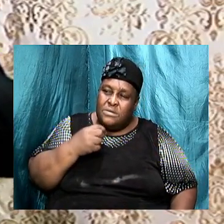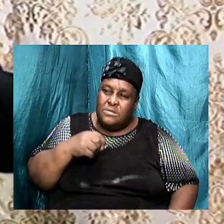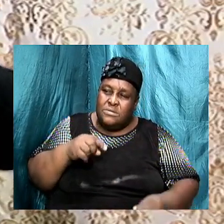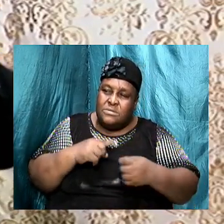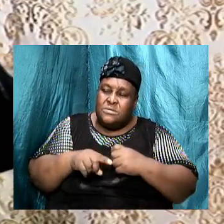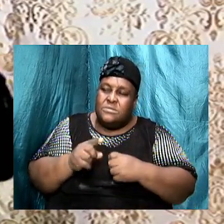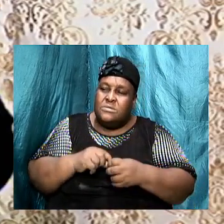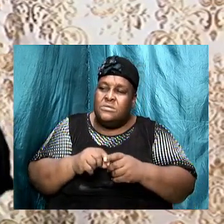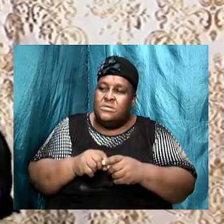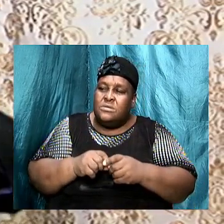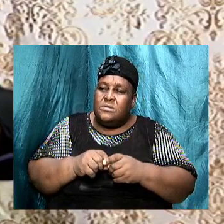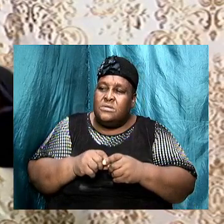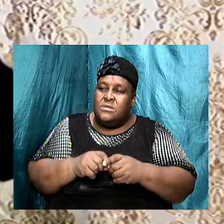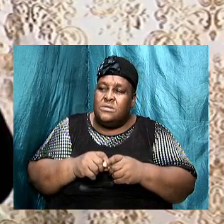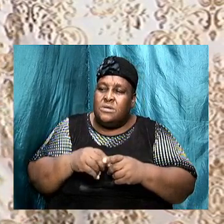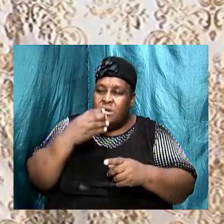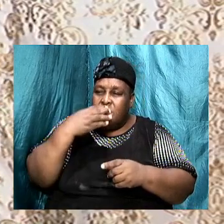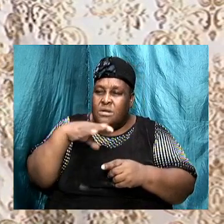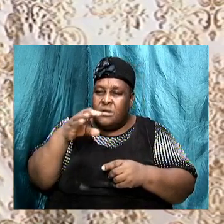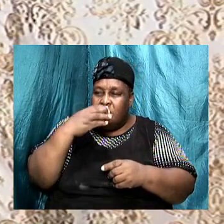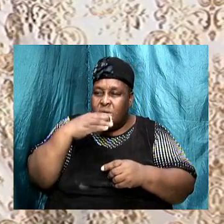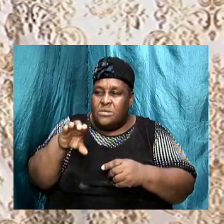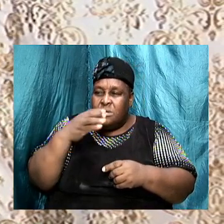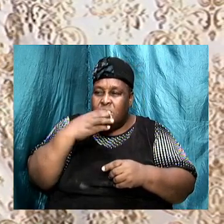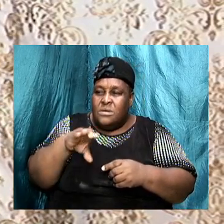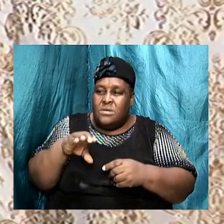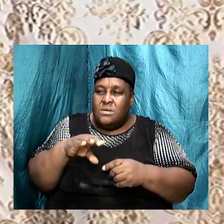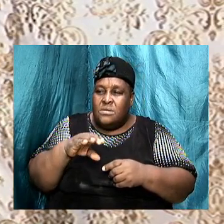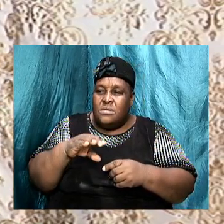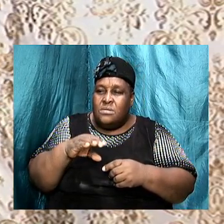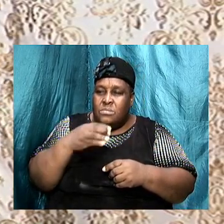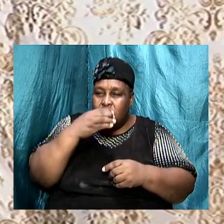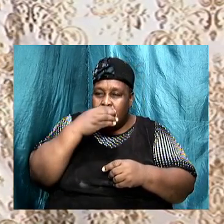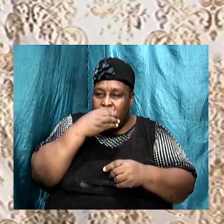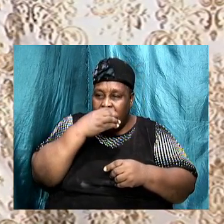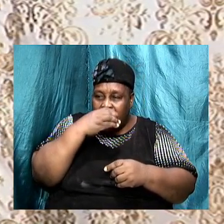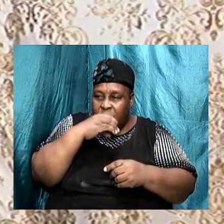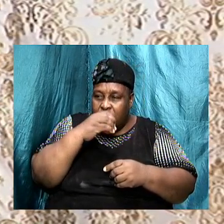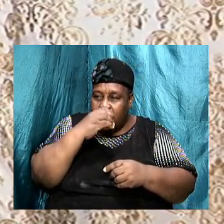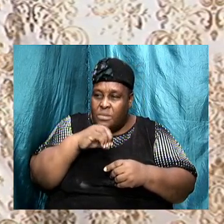an argument and I cussed them out.